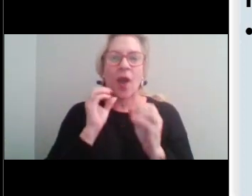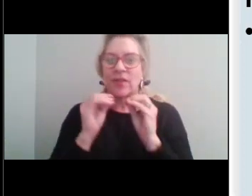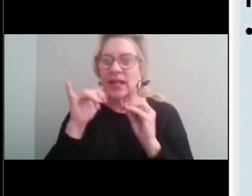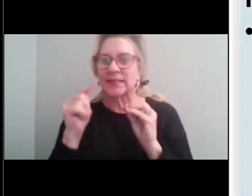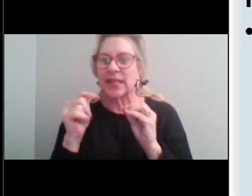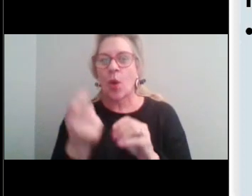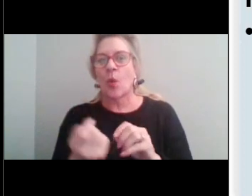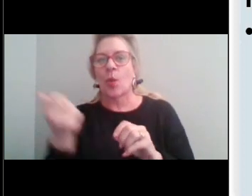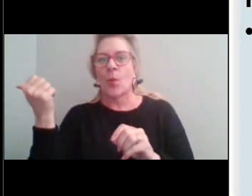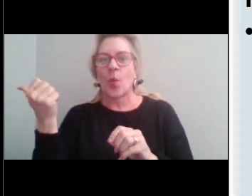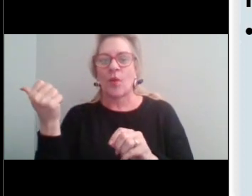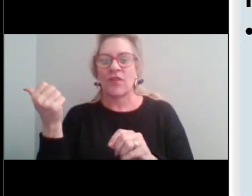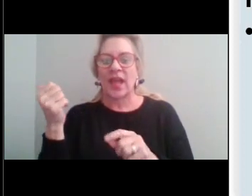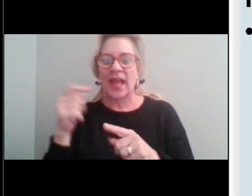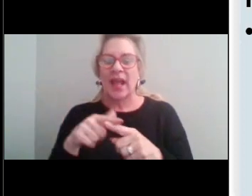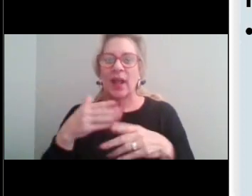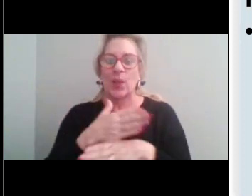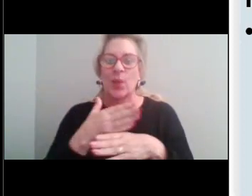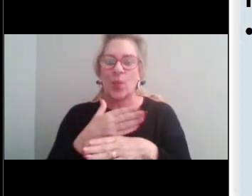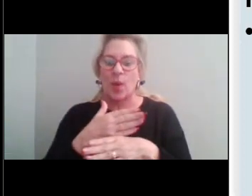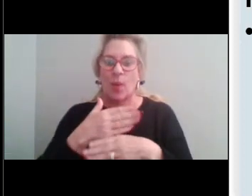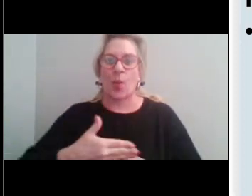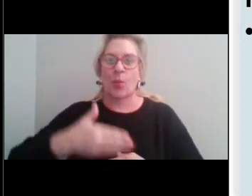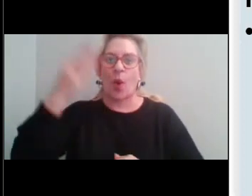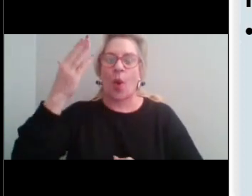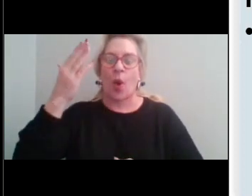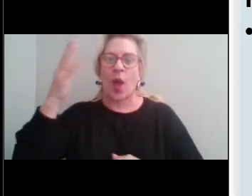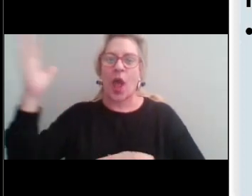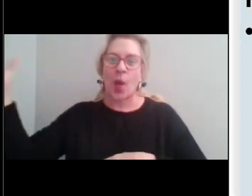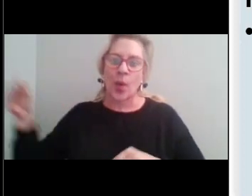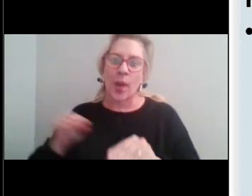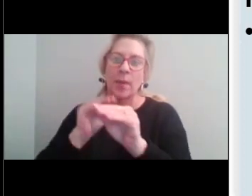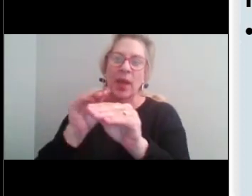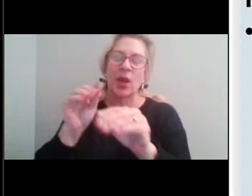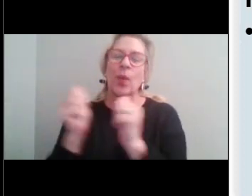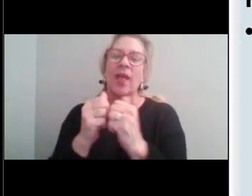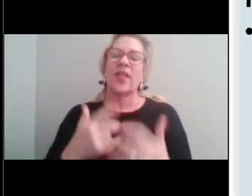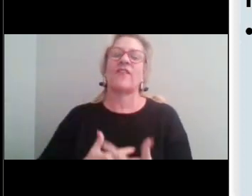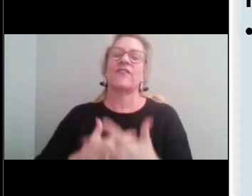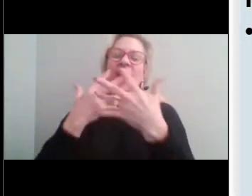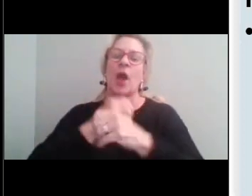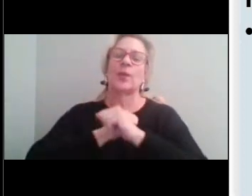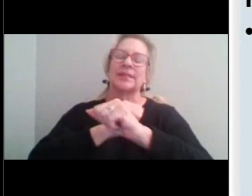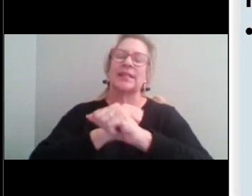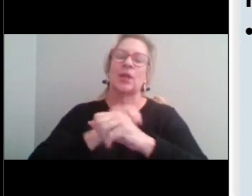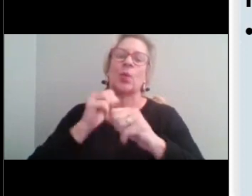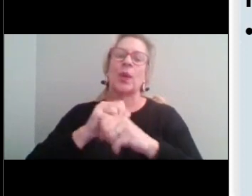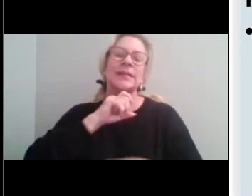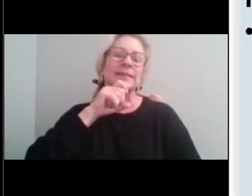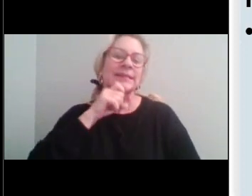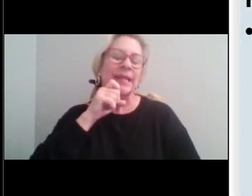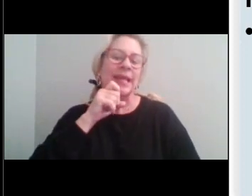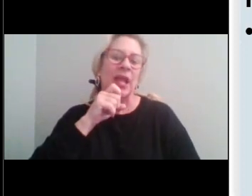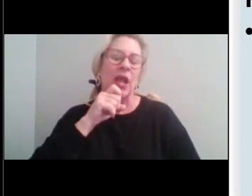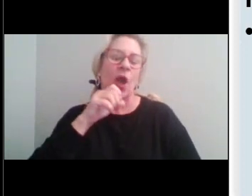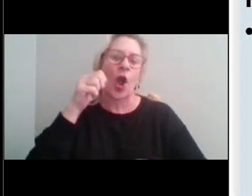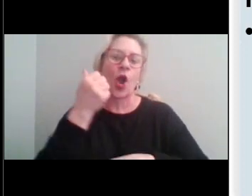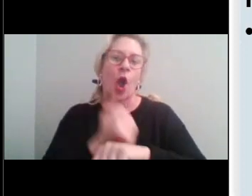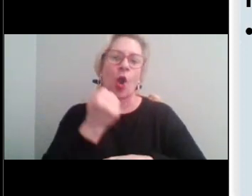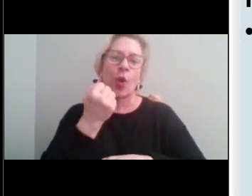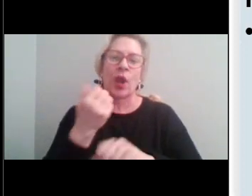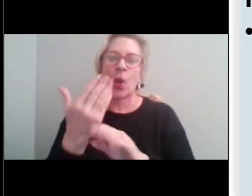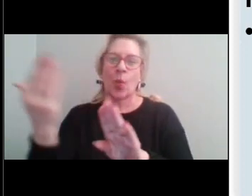removing the timber lagging wall and replacing it with a fire-resistant steel and concrete wall going forward, so we don't have this